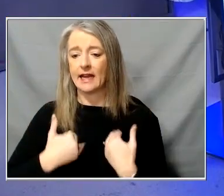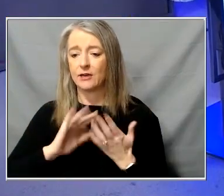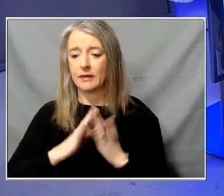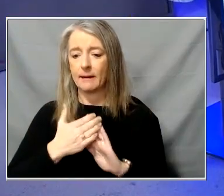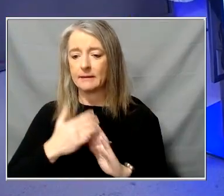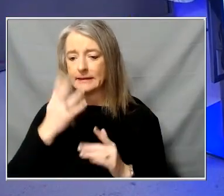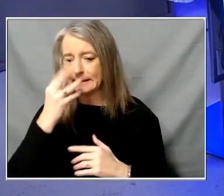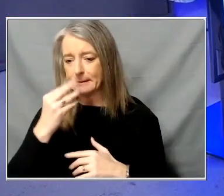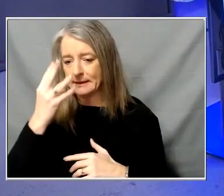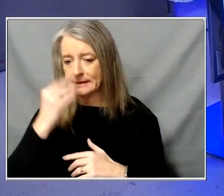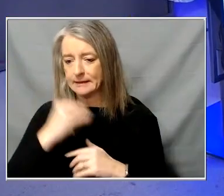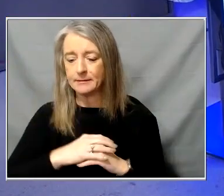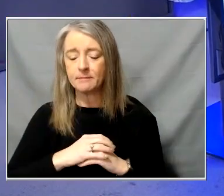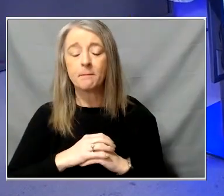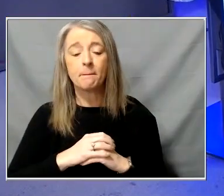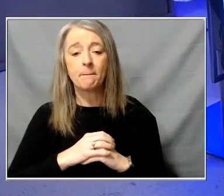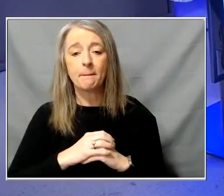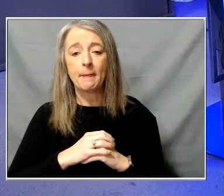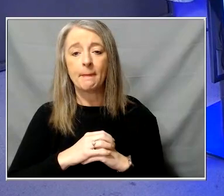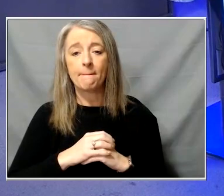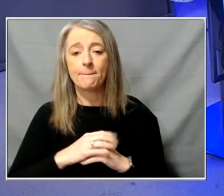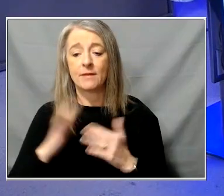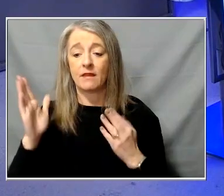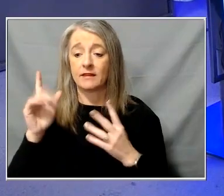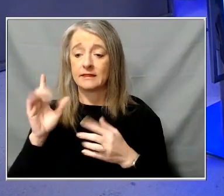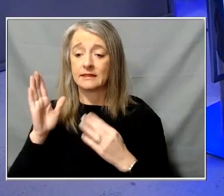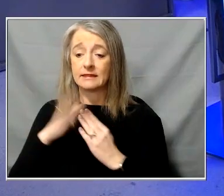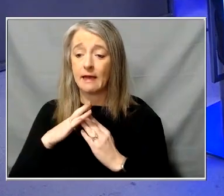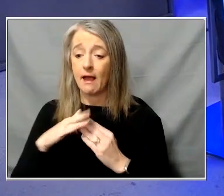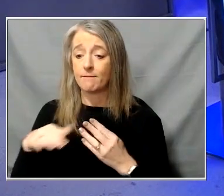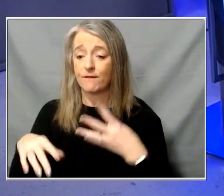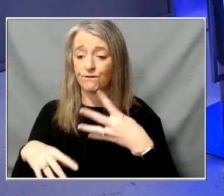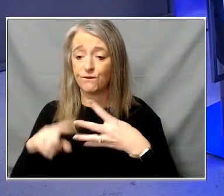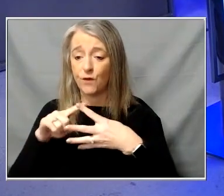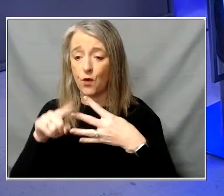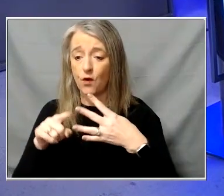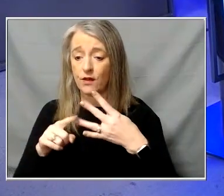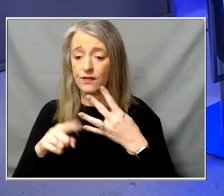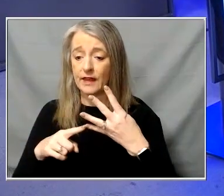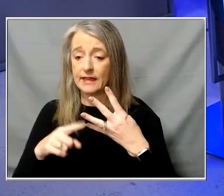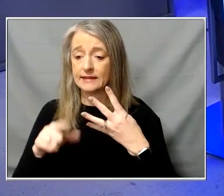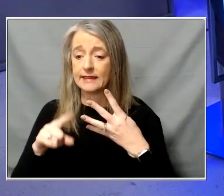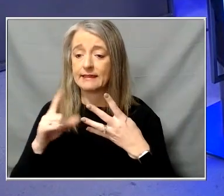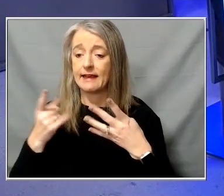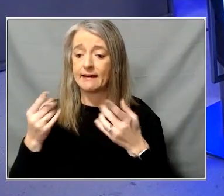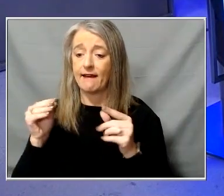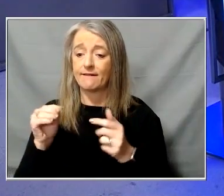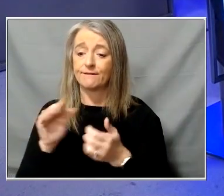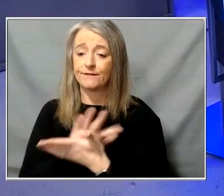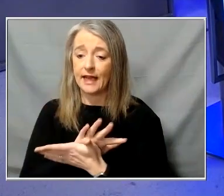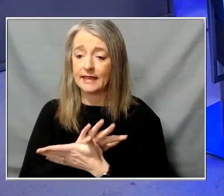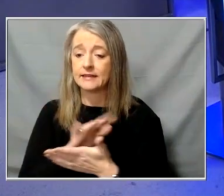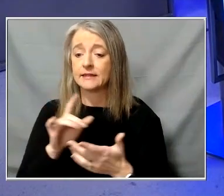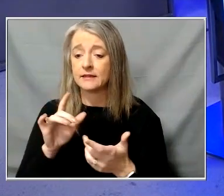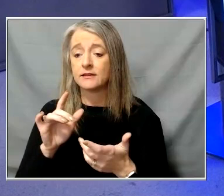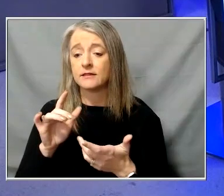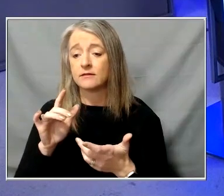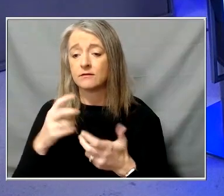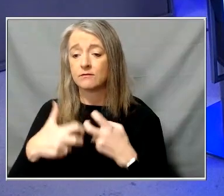Okay, so let's talk about the top 4 factors that can affect having gallbladder issues. I